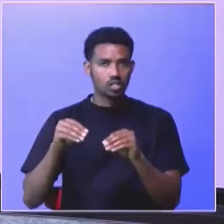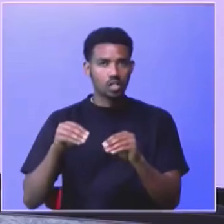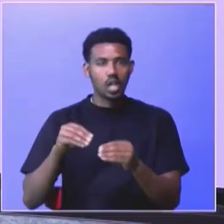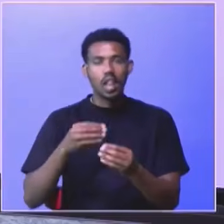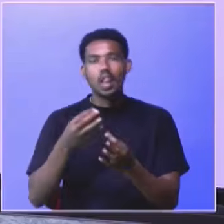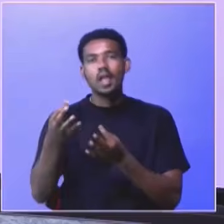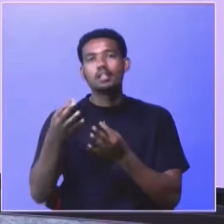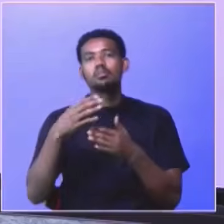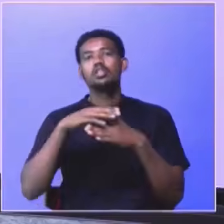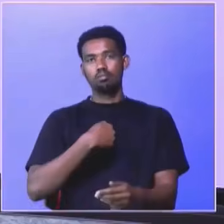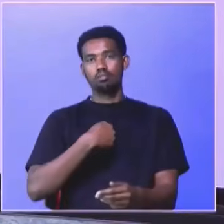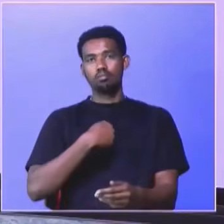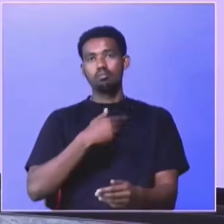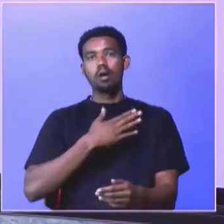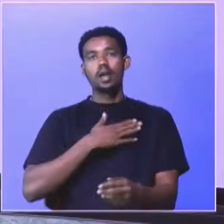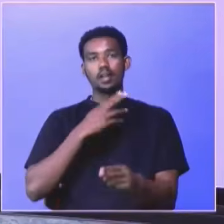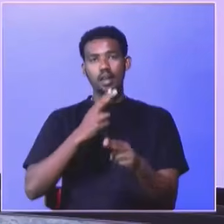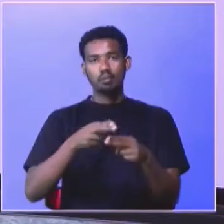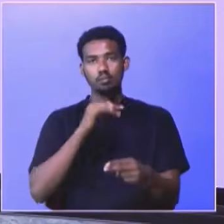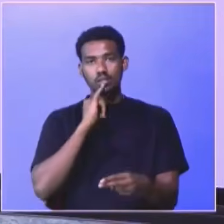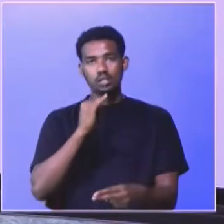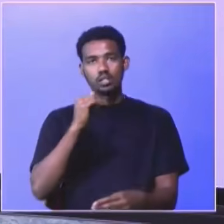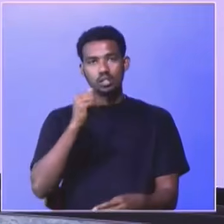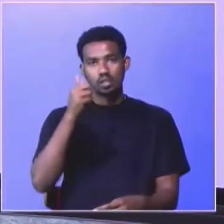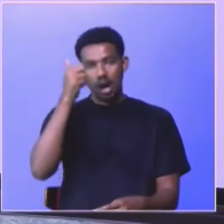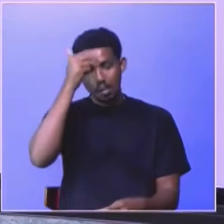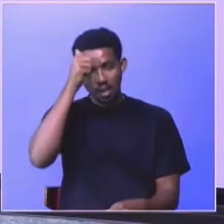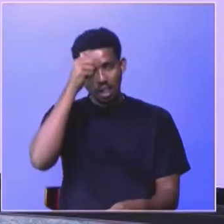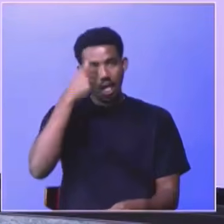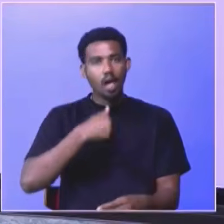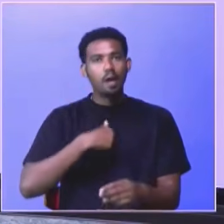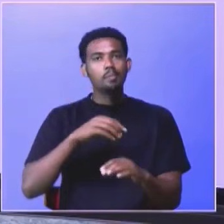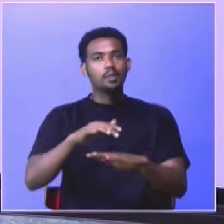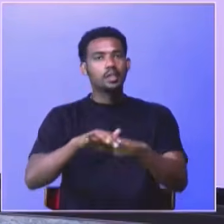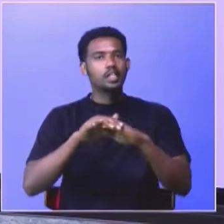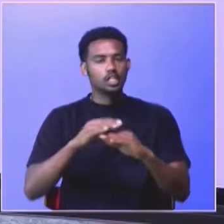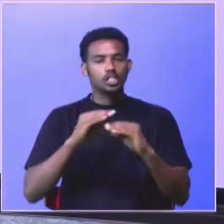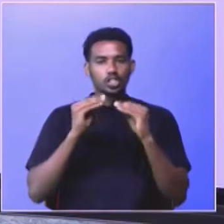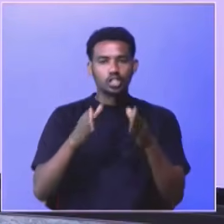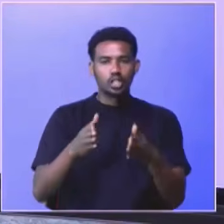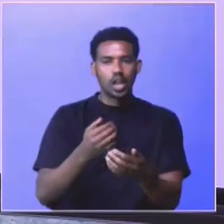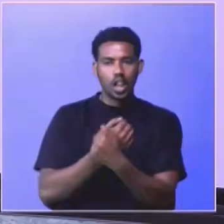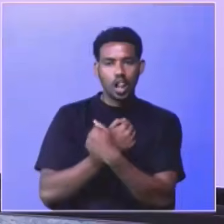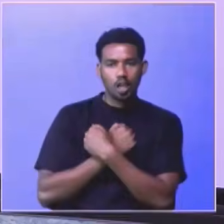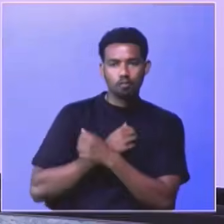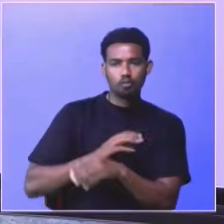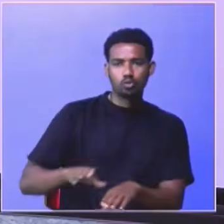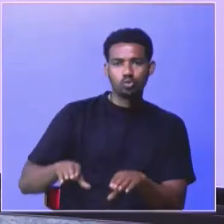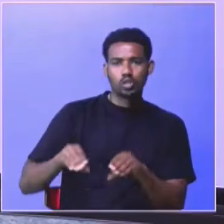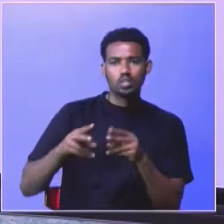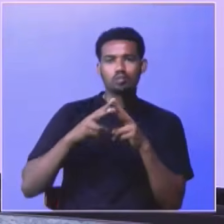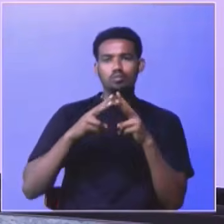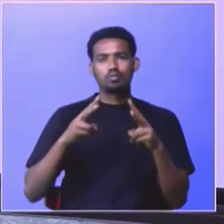introduce myself. My name is Abel. I am English teacher. I love my students very much. I teach